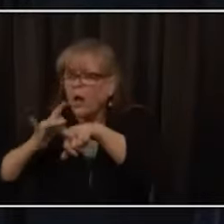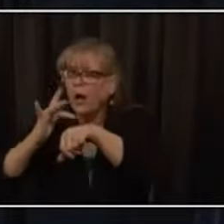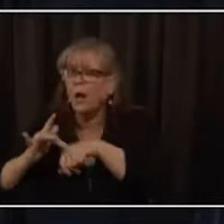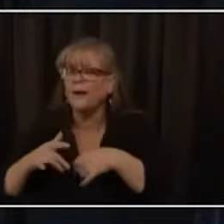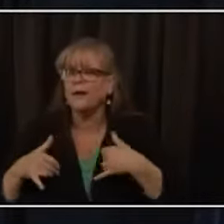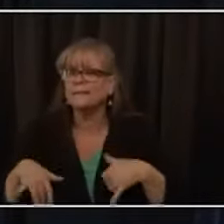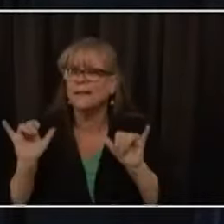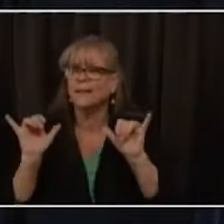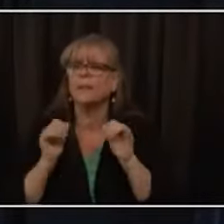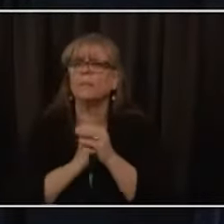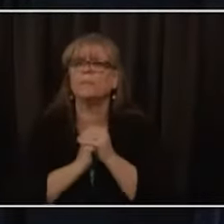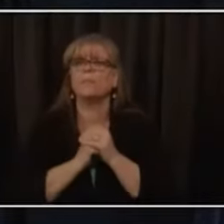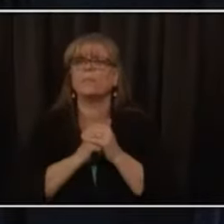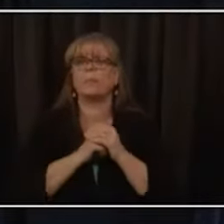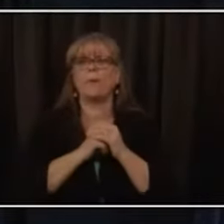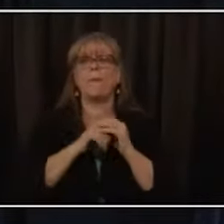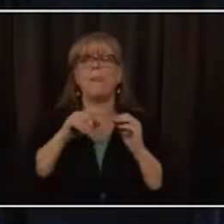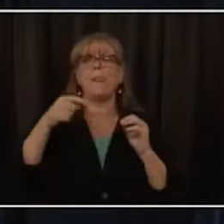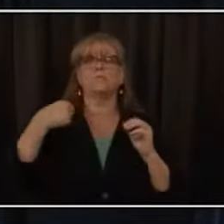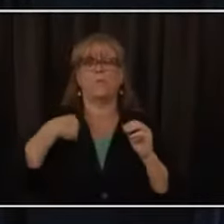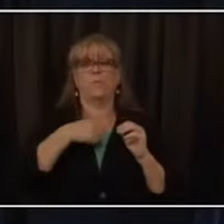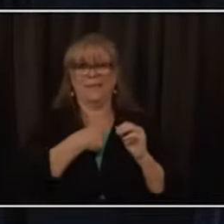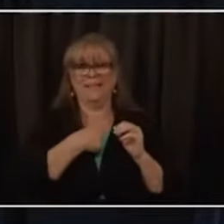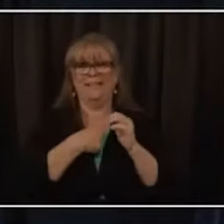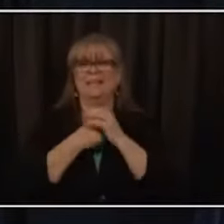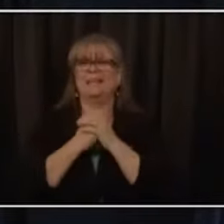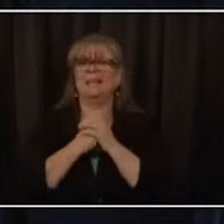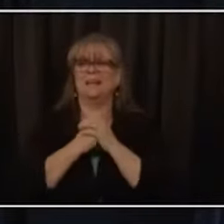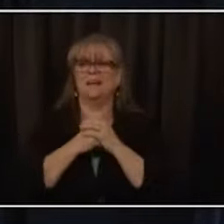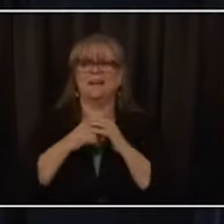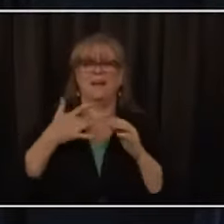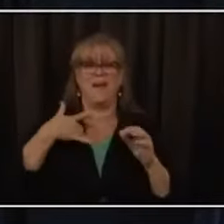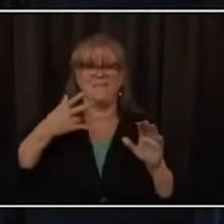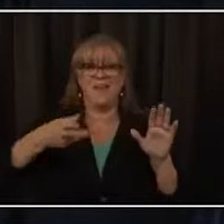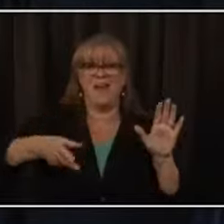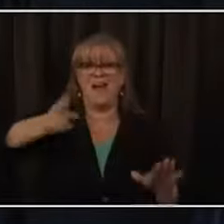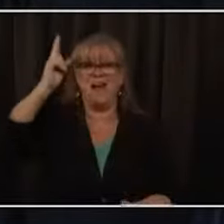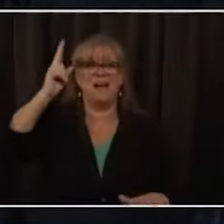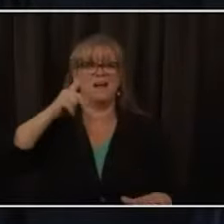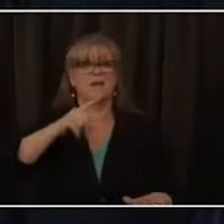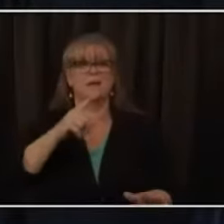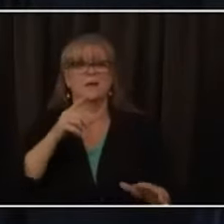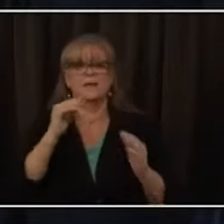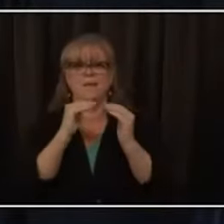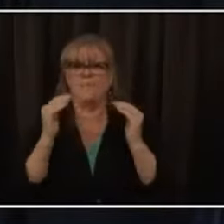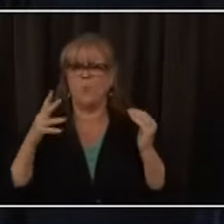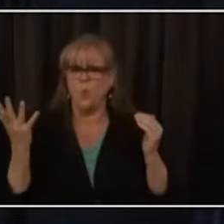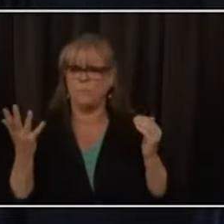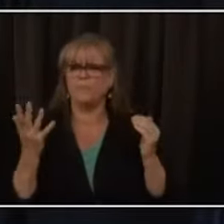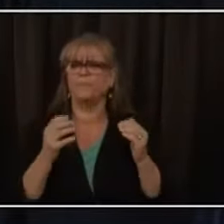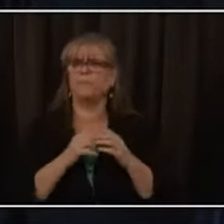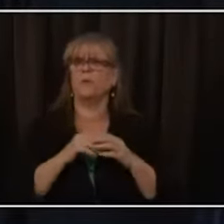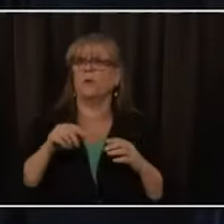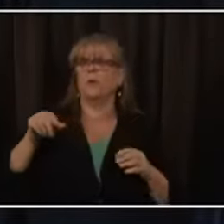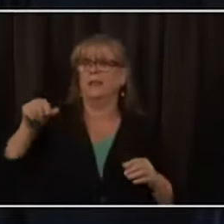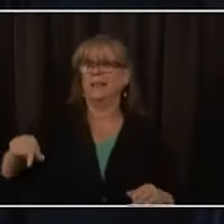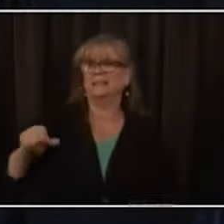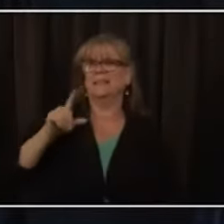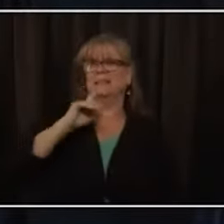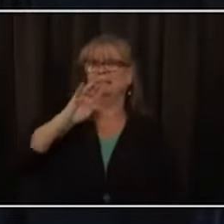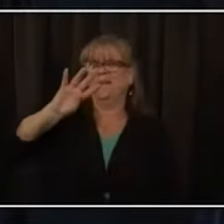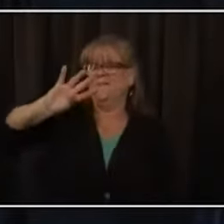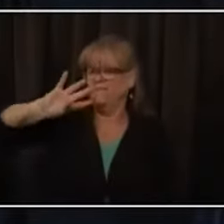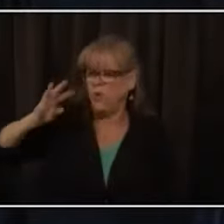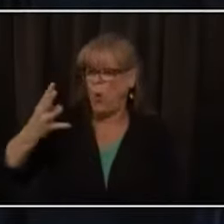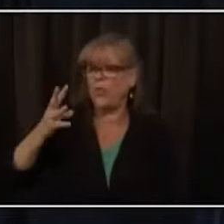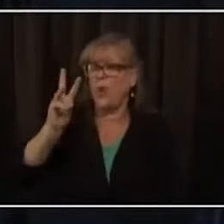across the state. With higher levels of community now that we have, this fourth and we hope final wave will not be